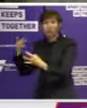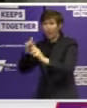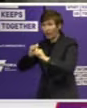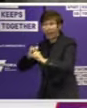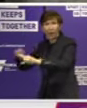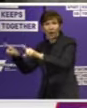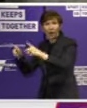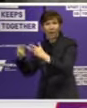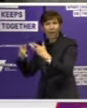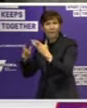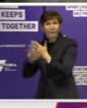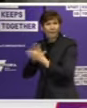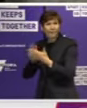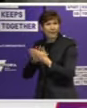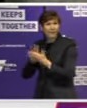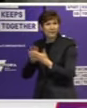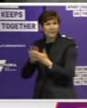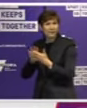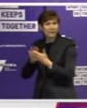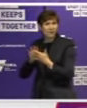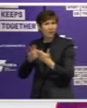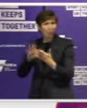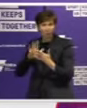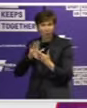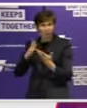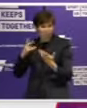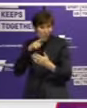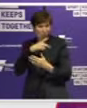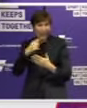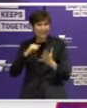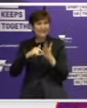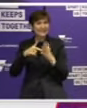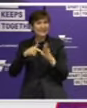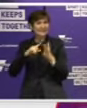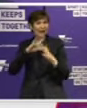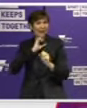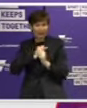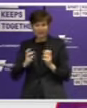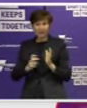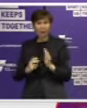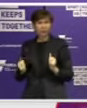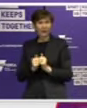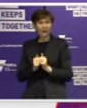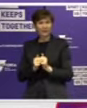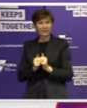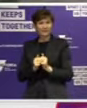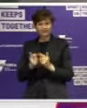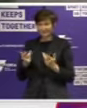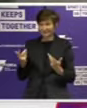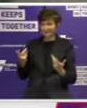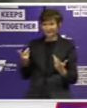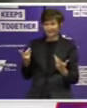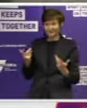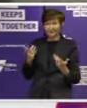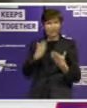requirement that was in the term of all of your state government contracts, and that the only people privy to the decision of